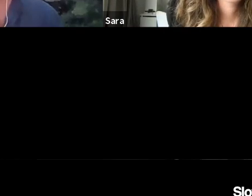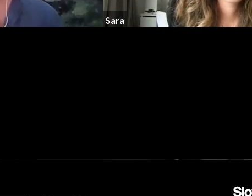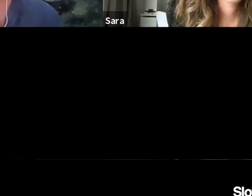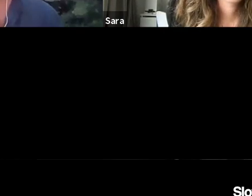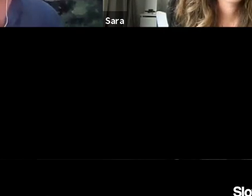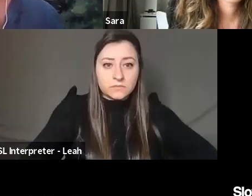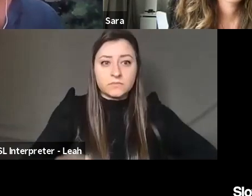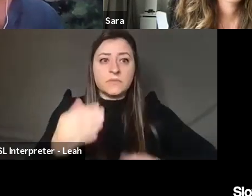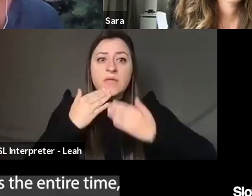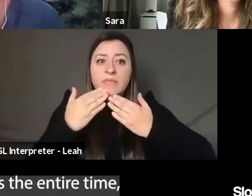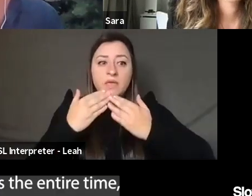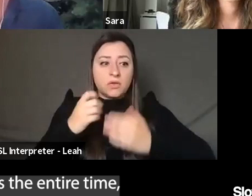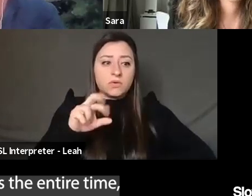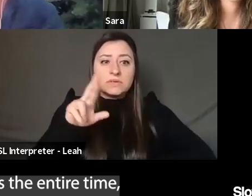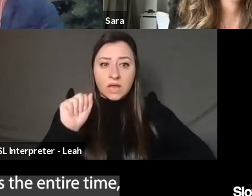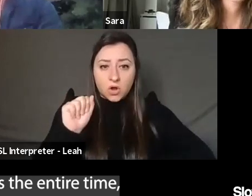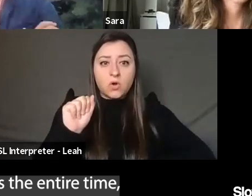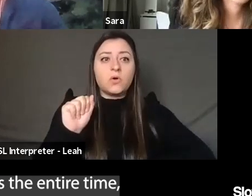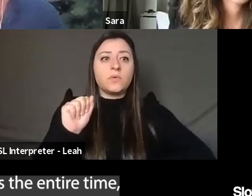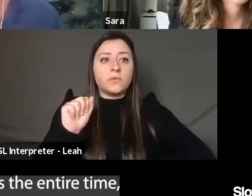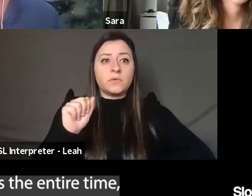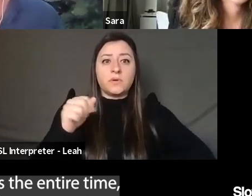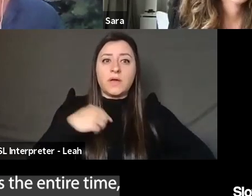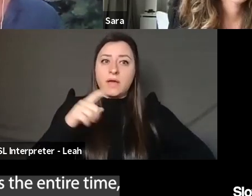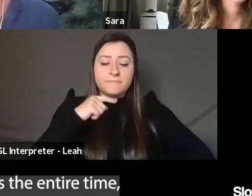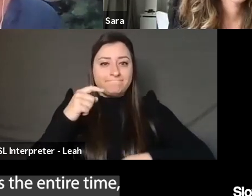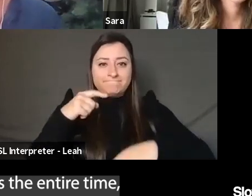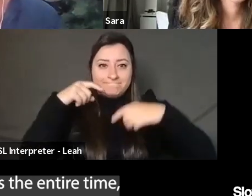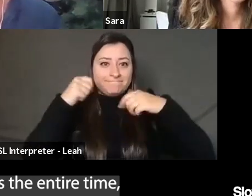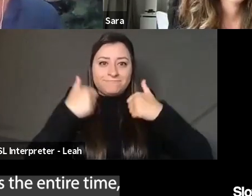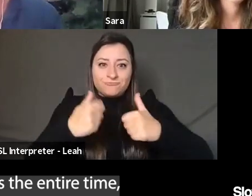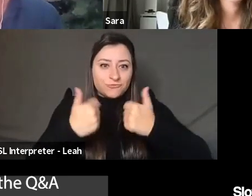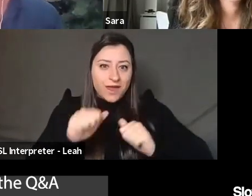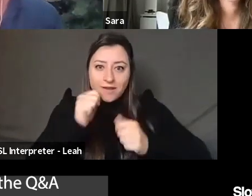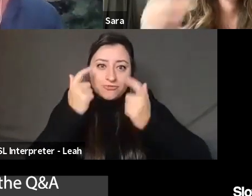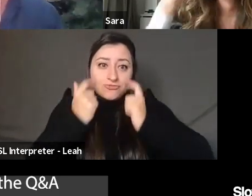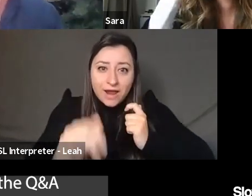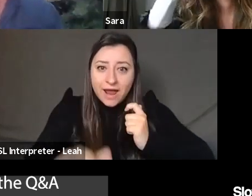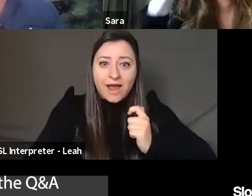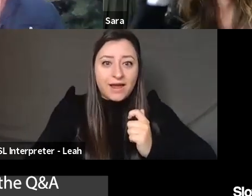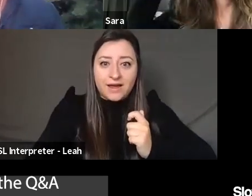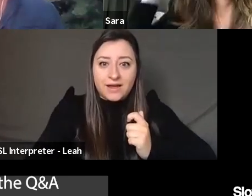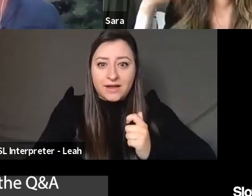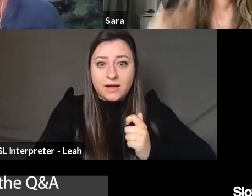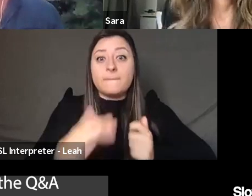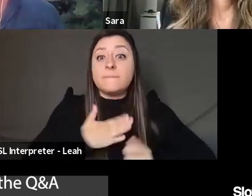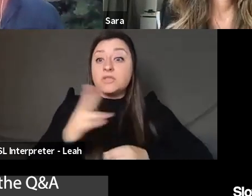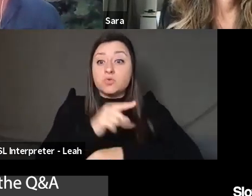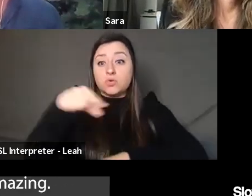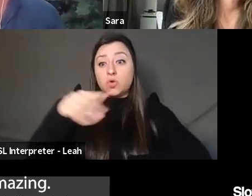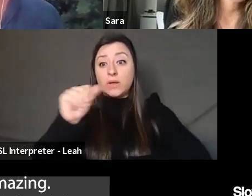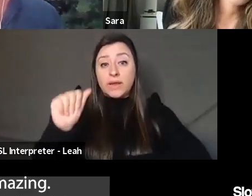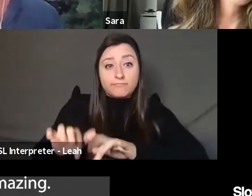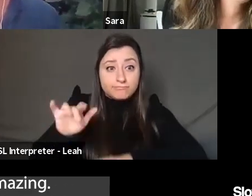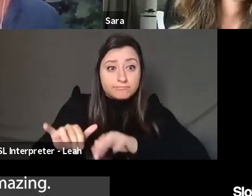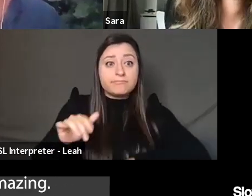Thank you so much, Sarah Hani, holding tears the entire time, responding to the comments. Please use the Q&A if you have any questions, Sarah.